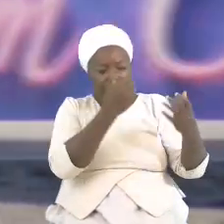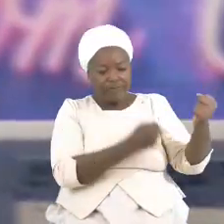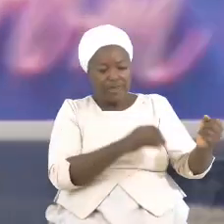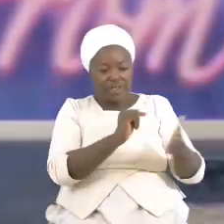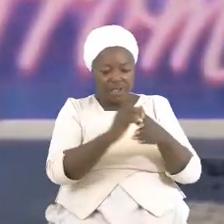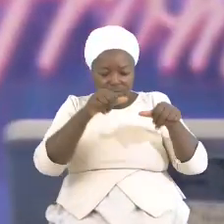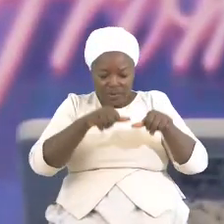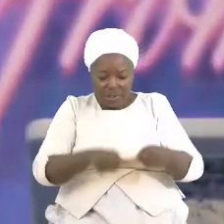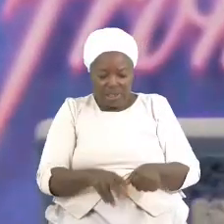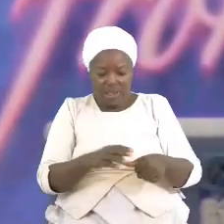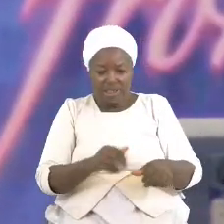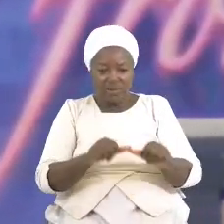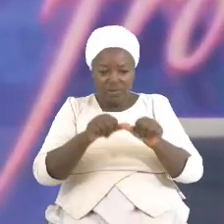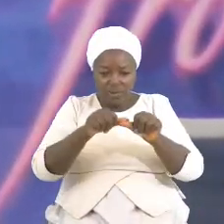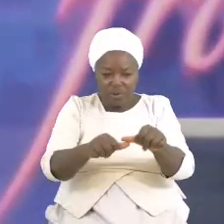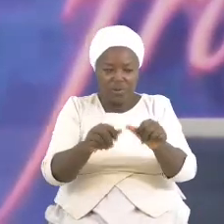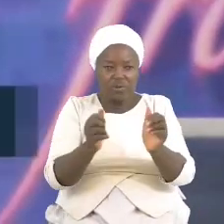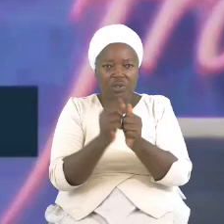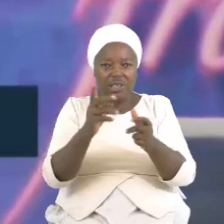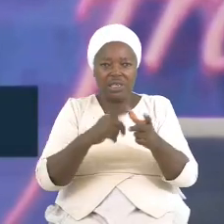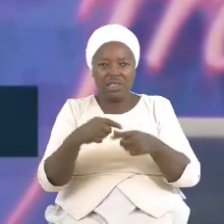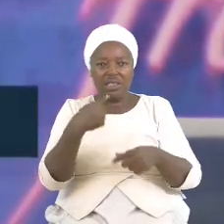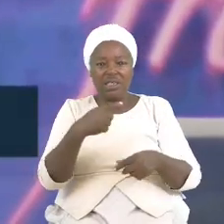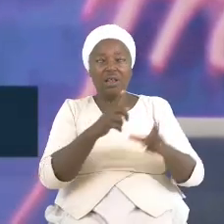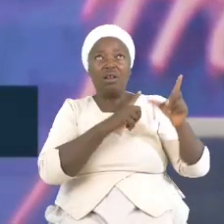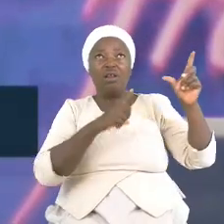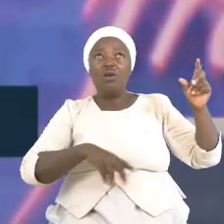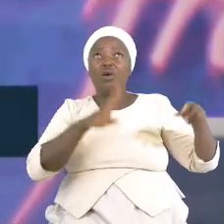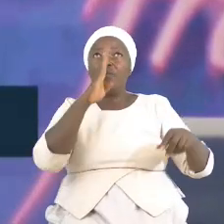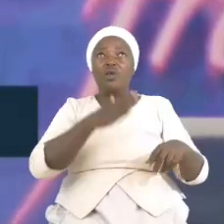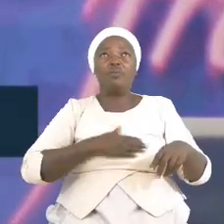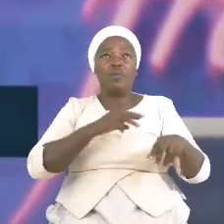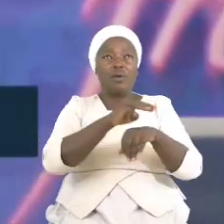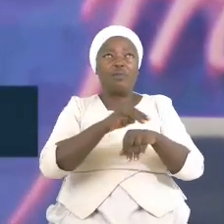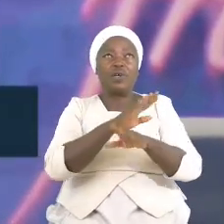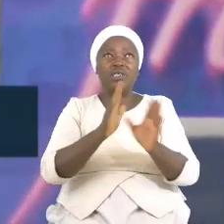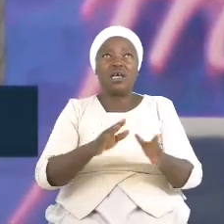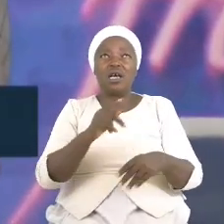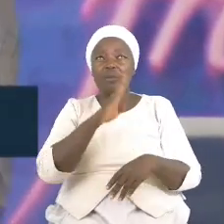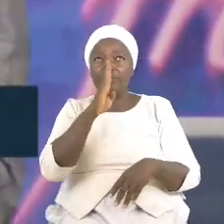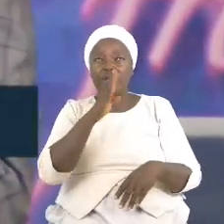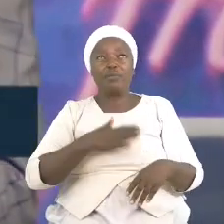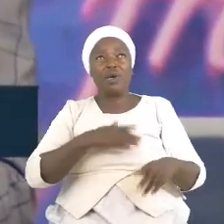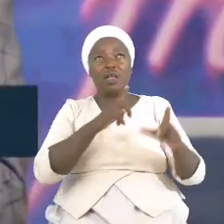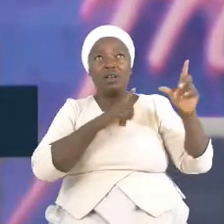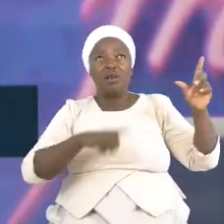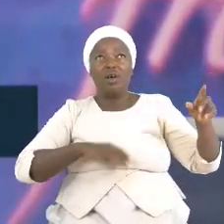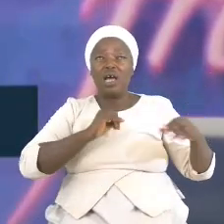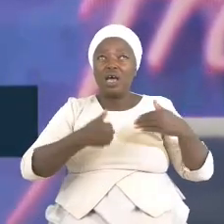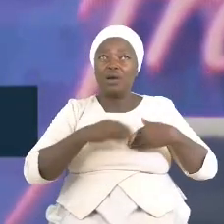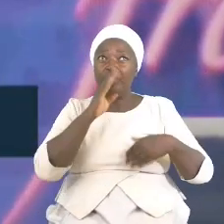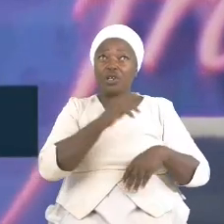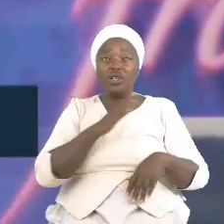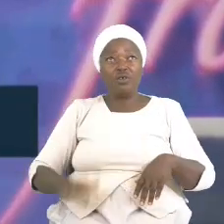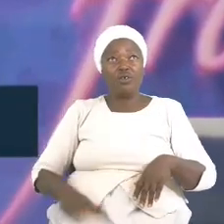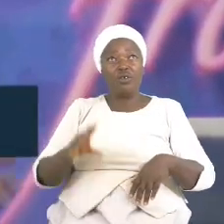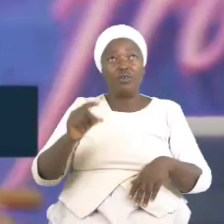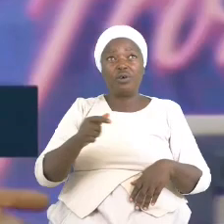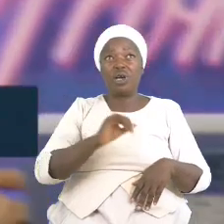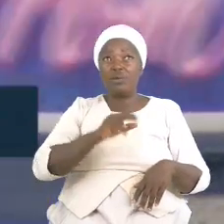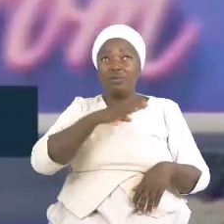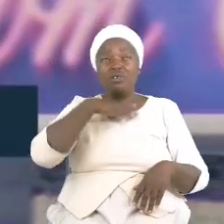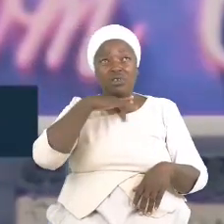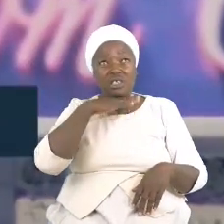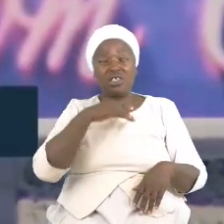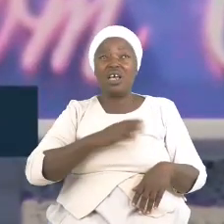that will say, Lord, be my master and be my Lord. I have been a dog, I've been dirty, I've been defiled.